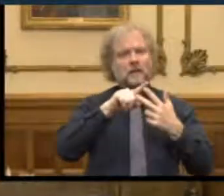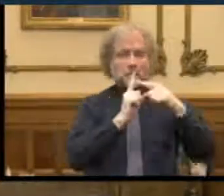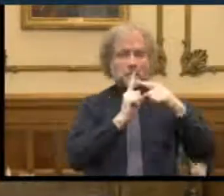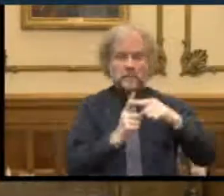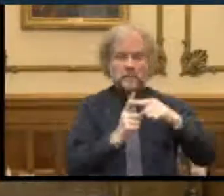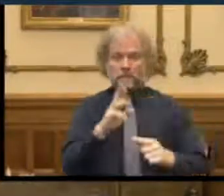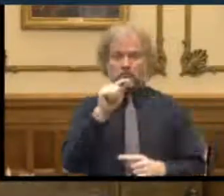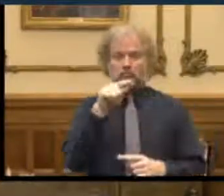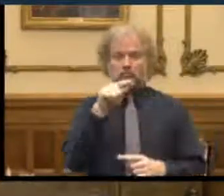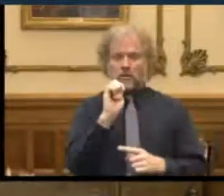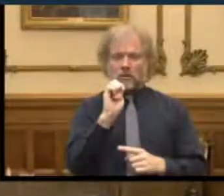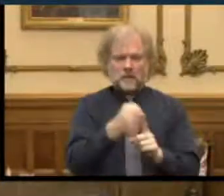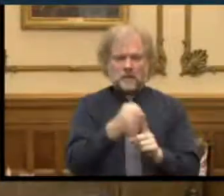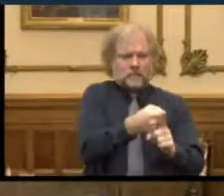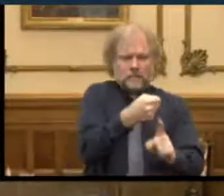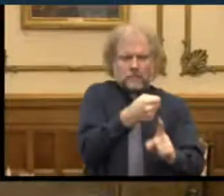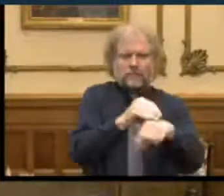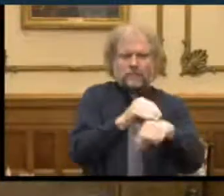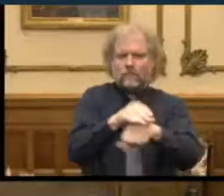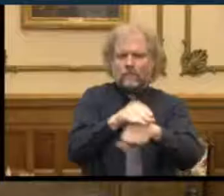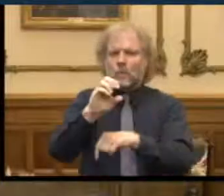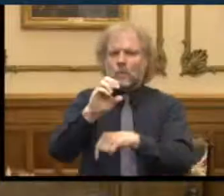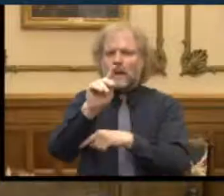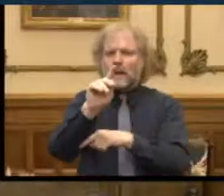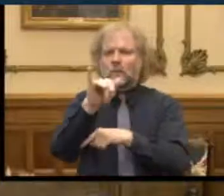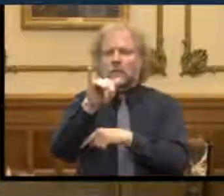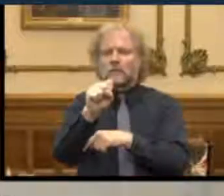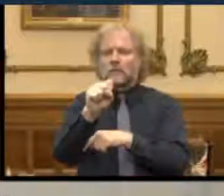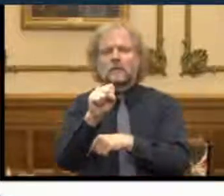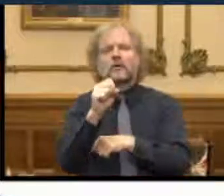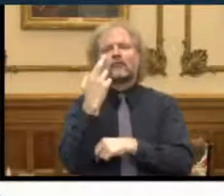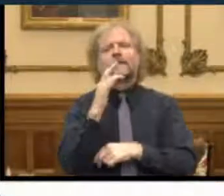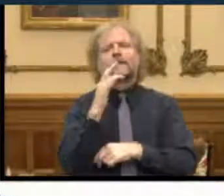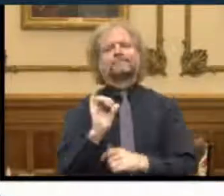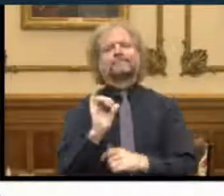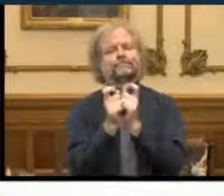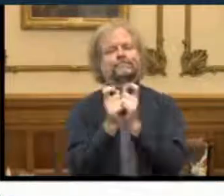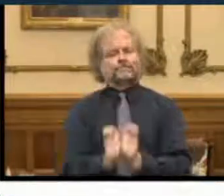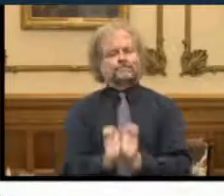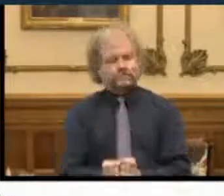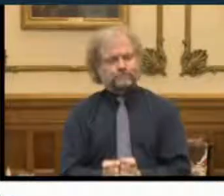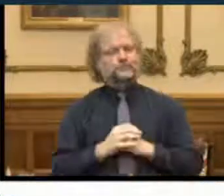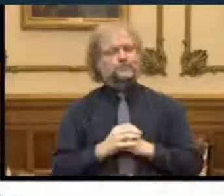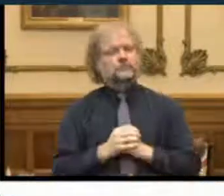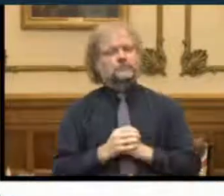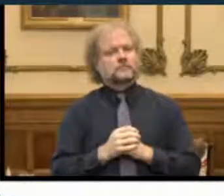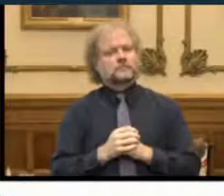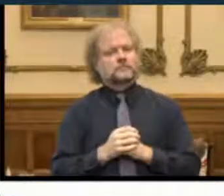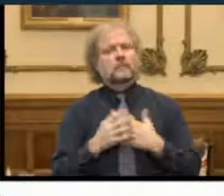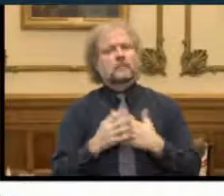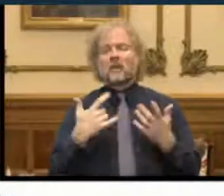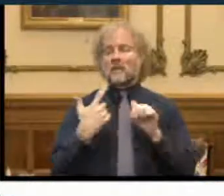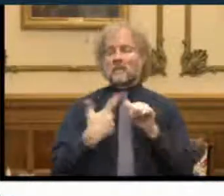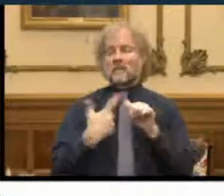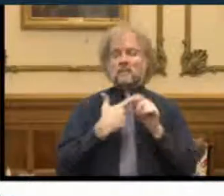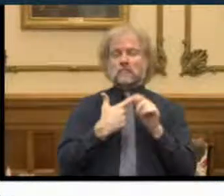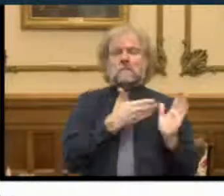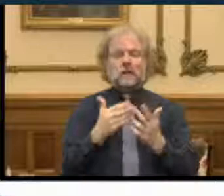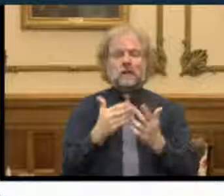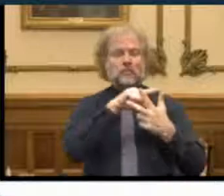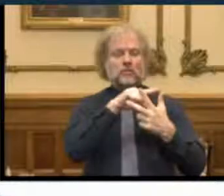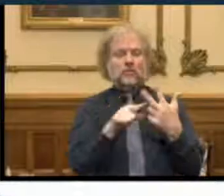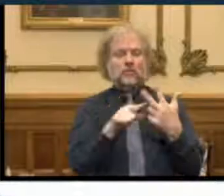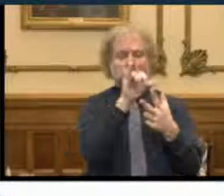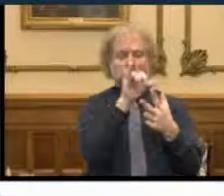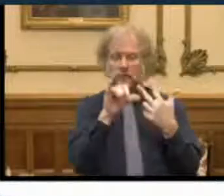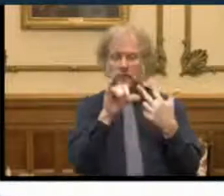positivity rate has on counties and realized that we needed to make some adjustments. While we initially planned to use 3 metrics,